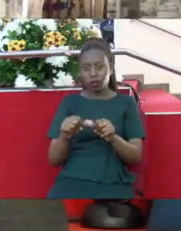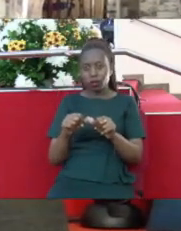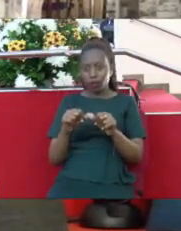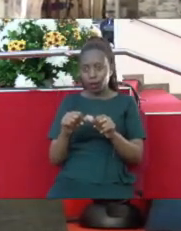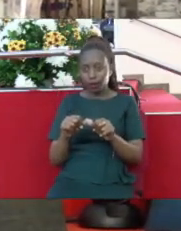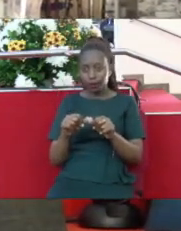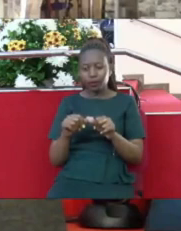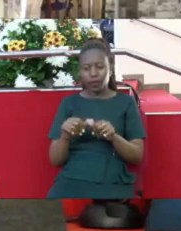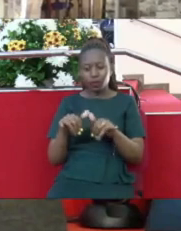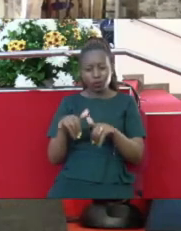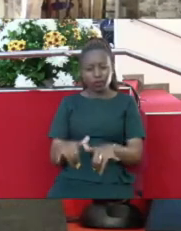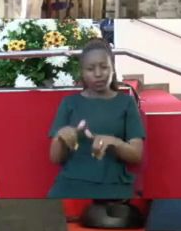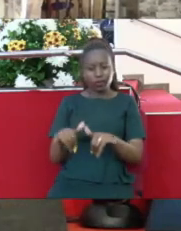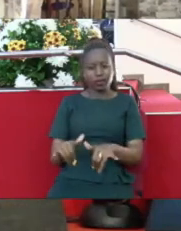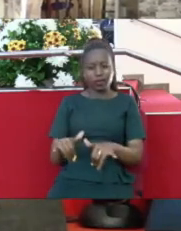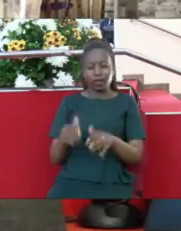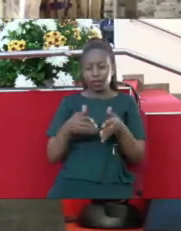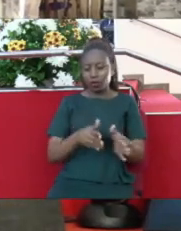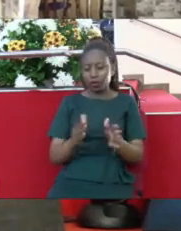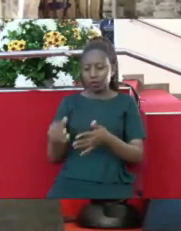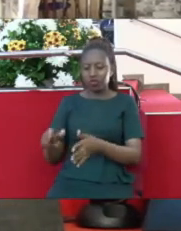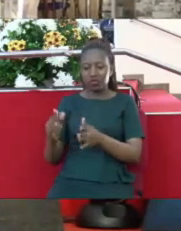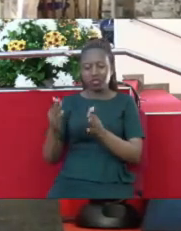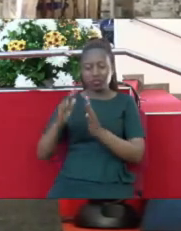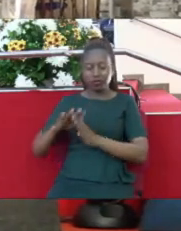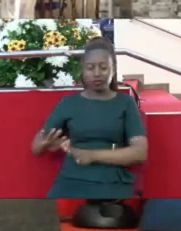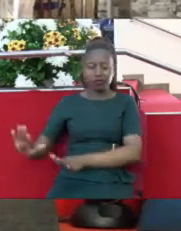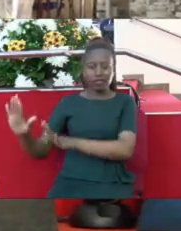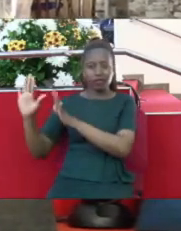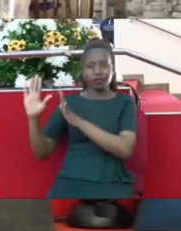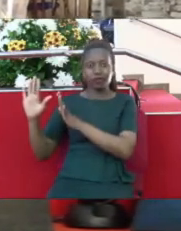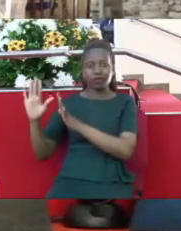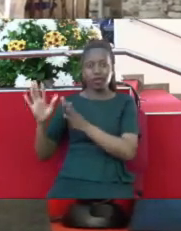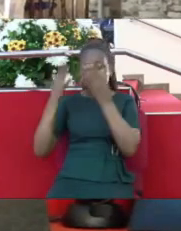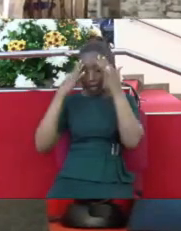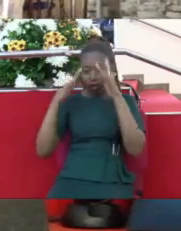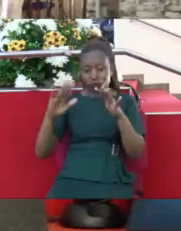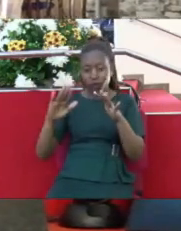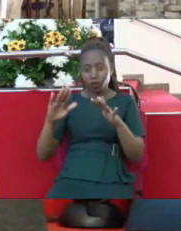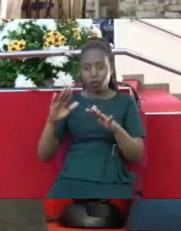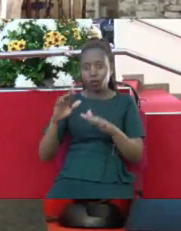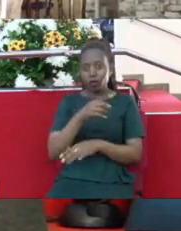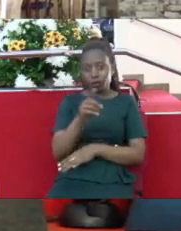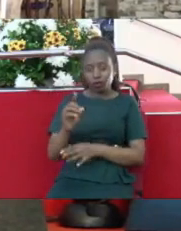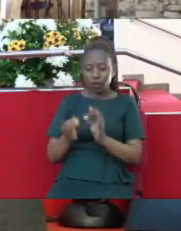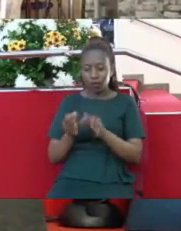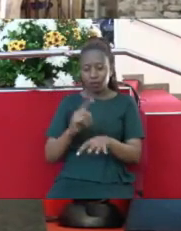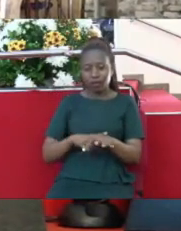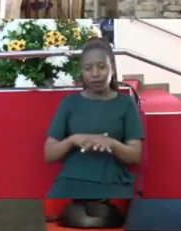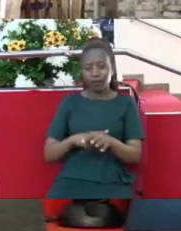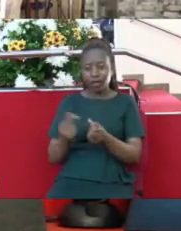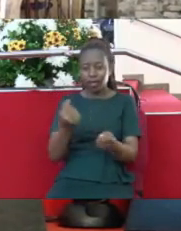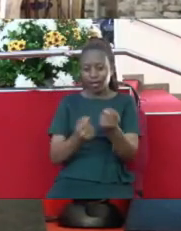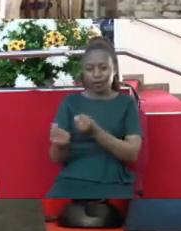goes. Ile zamu inakupita. I don't know how many of us, many times you've been in the vehicle and you're thinking, the anointed servant of God that I am, I'm going to witness to this